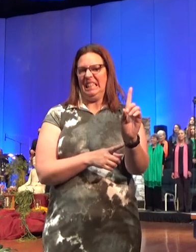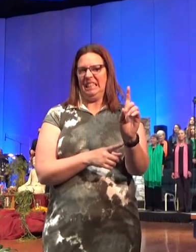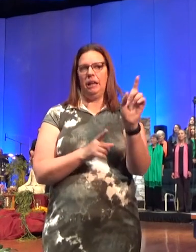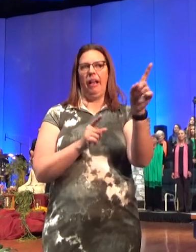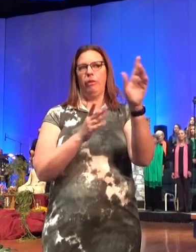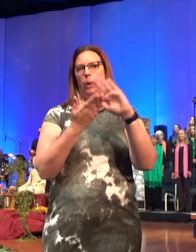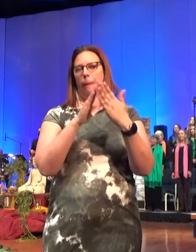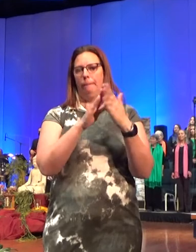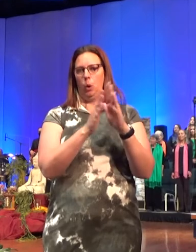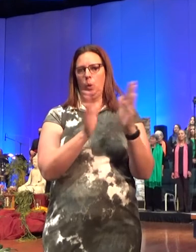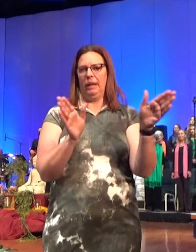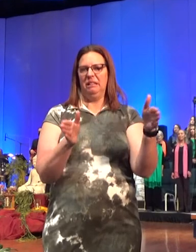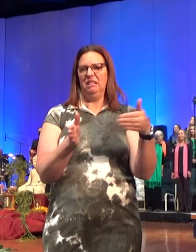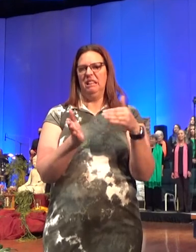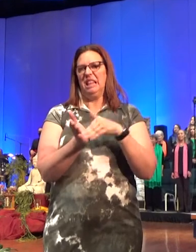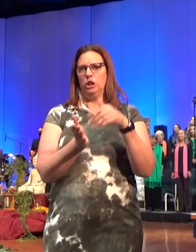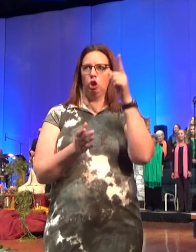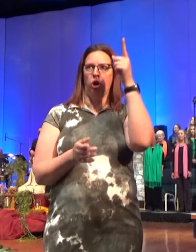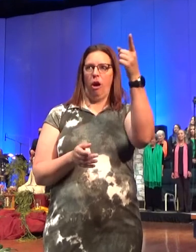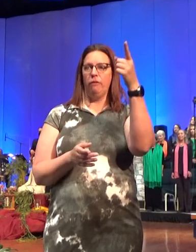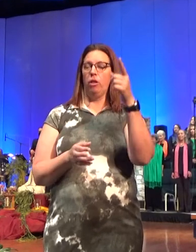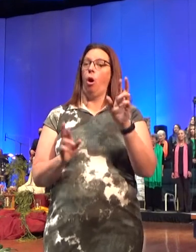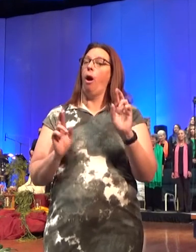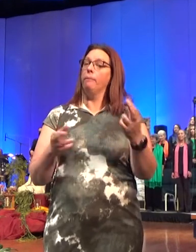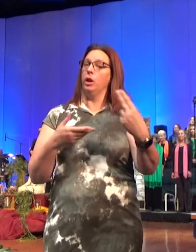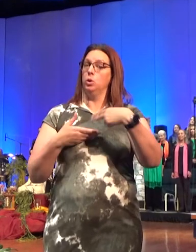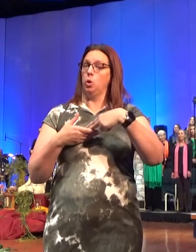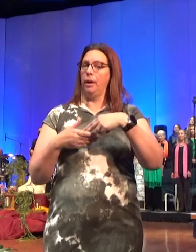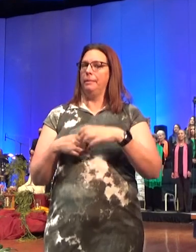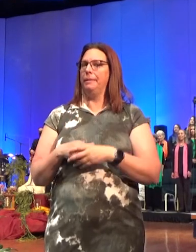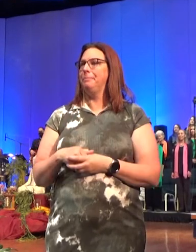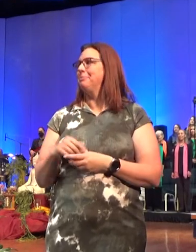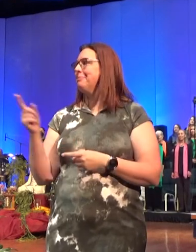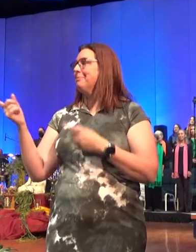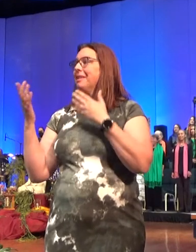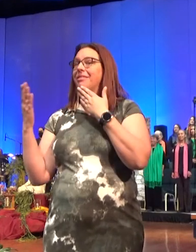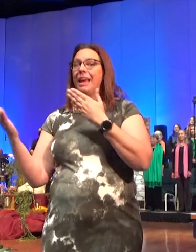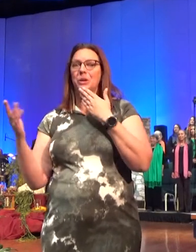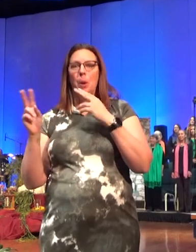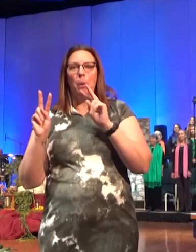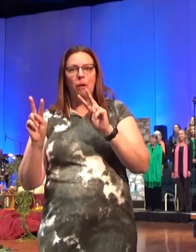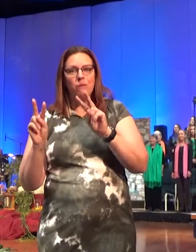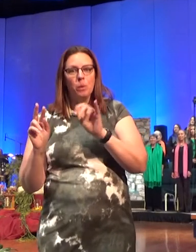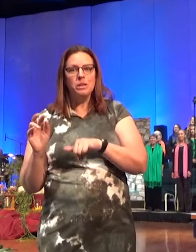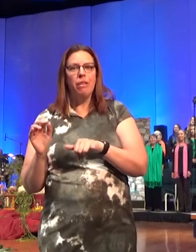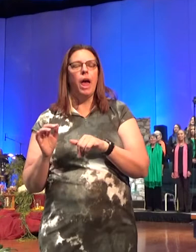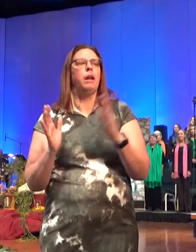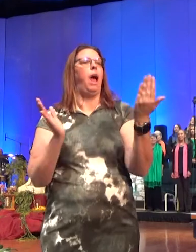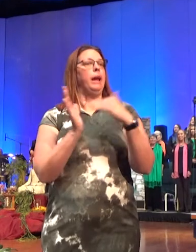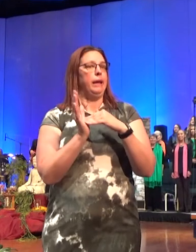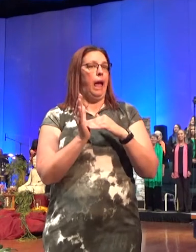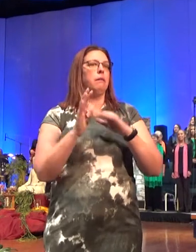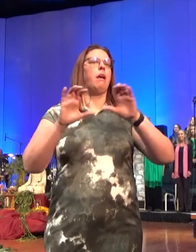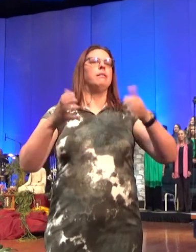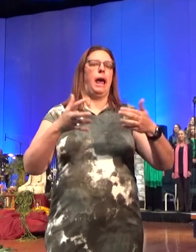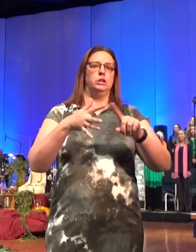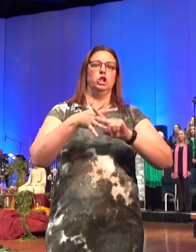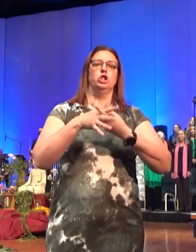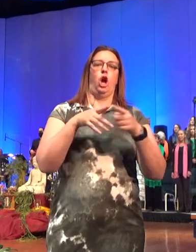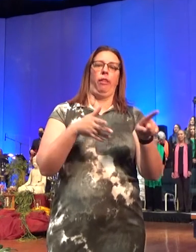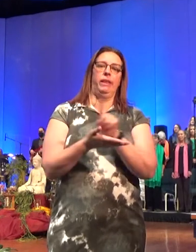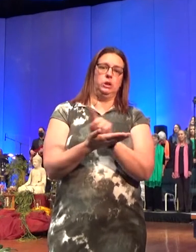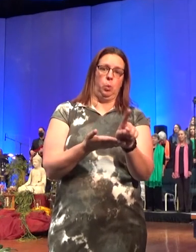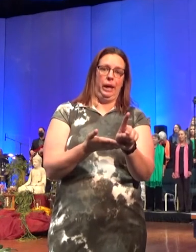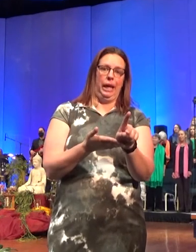hope you'll come and join me there. Thank you, Zamira. Looking forward to that. So again, classes start this week. Wednesday, we're going to have Best